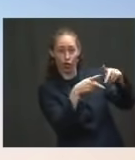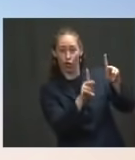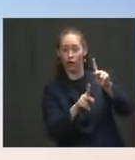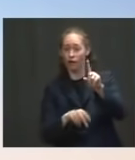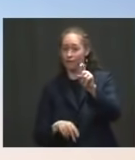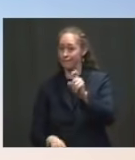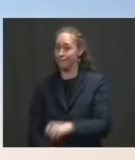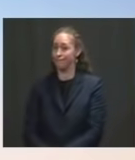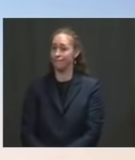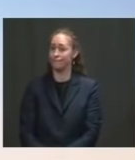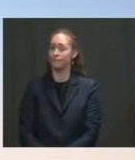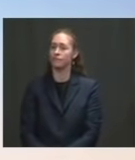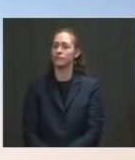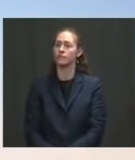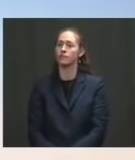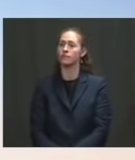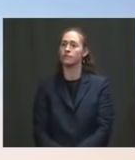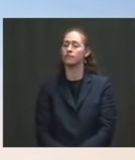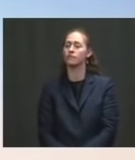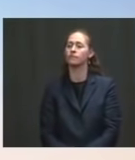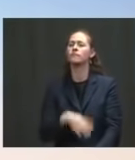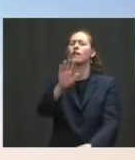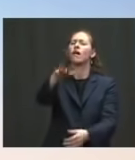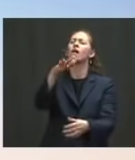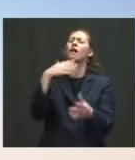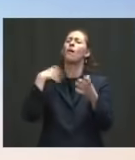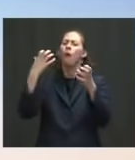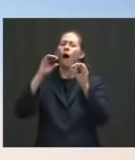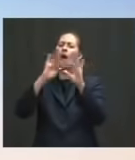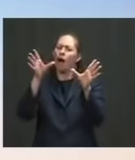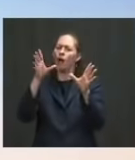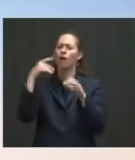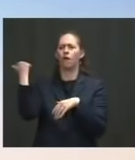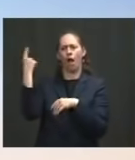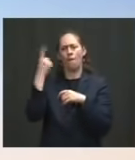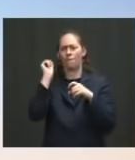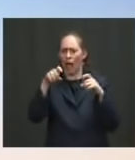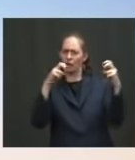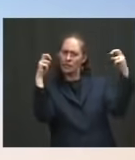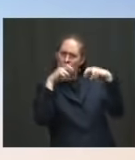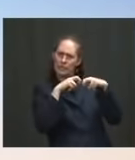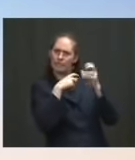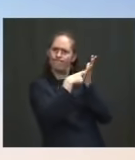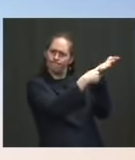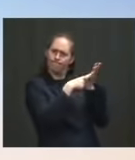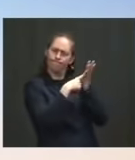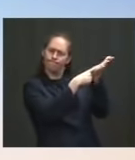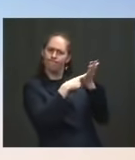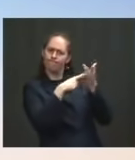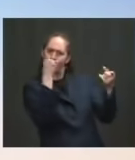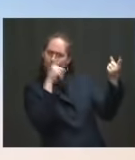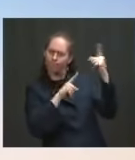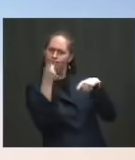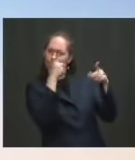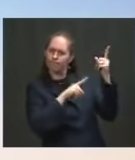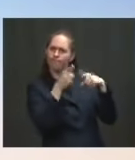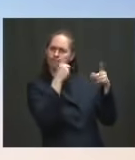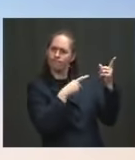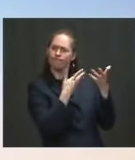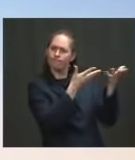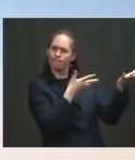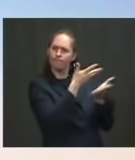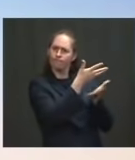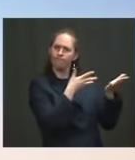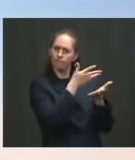in face-to-face diplomacy when possible and leader-to-leader diplomacy when that's not possible. And this is an example of that.